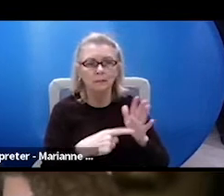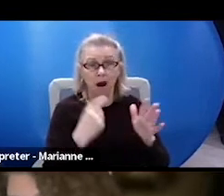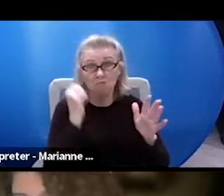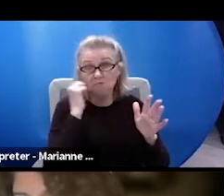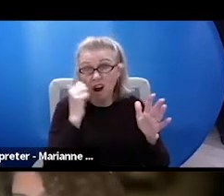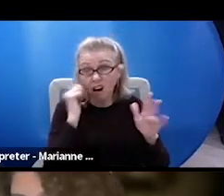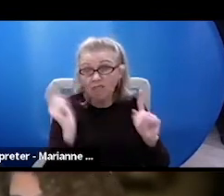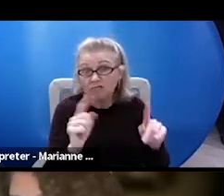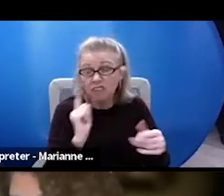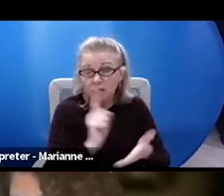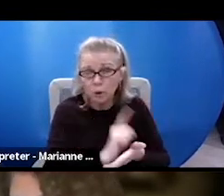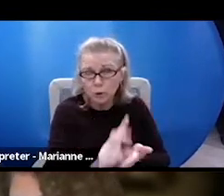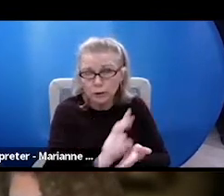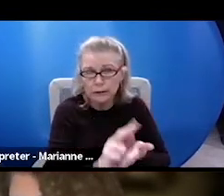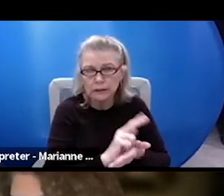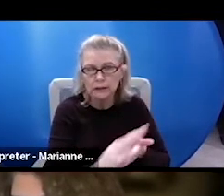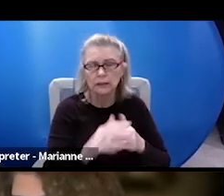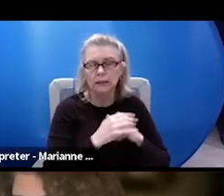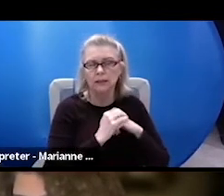weeks. Next slide.